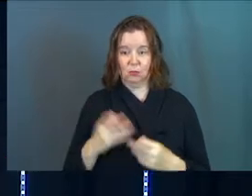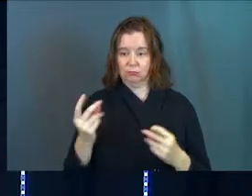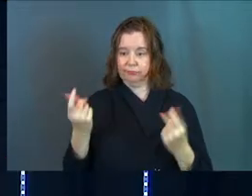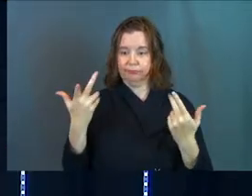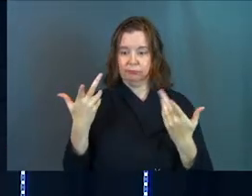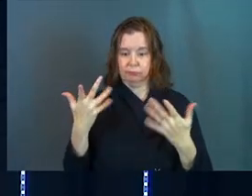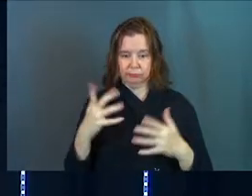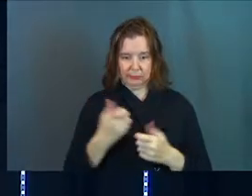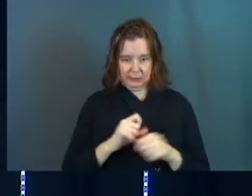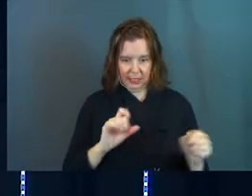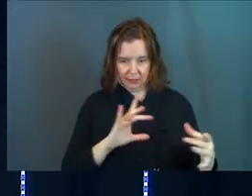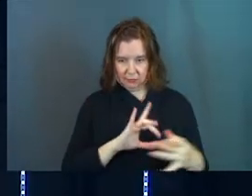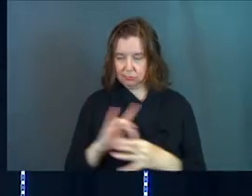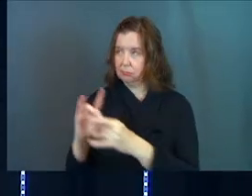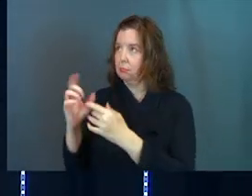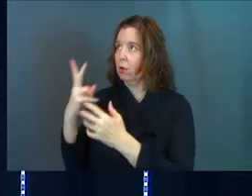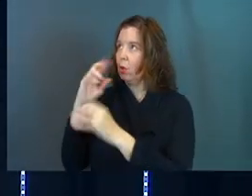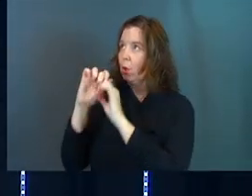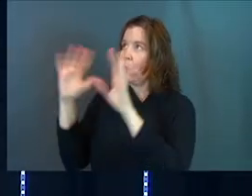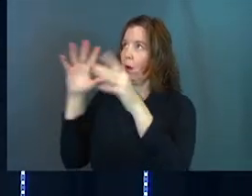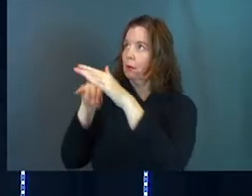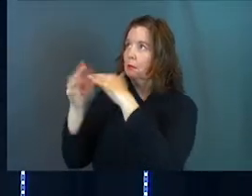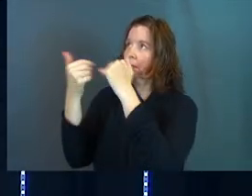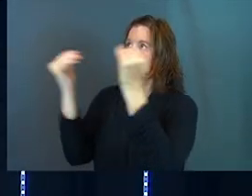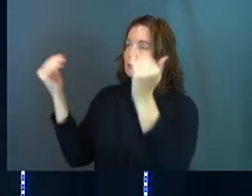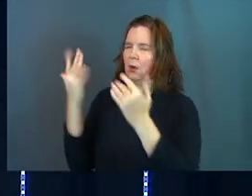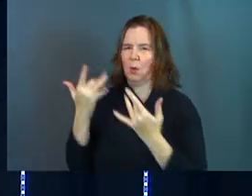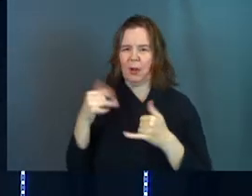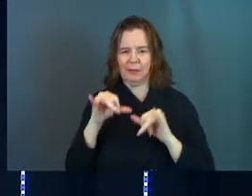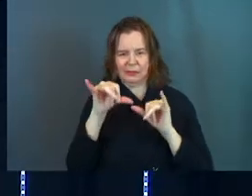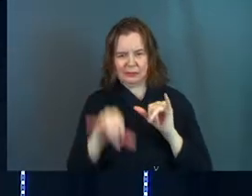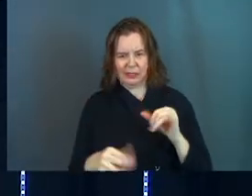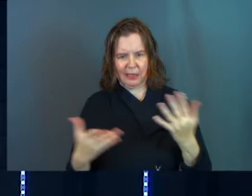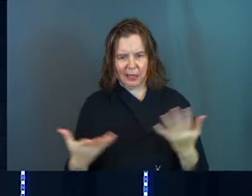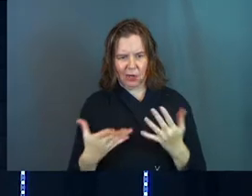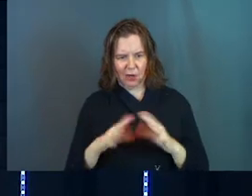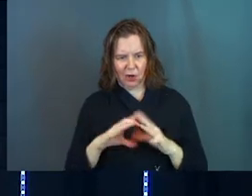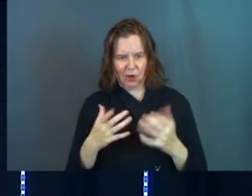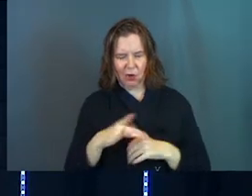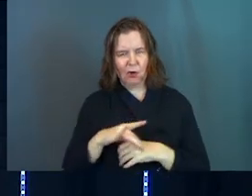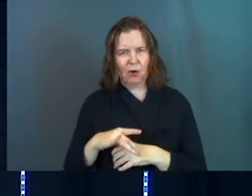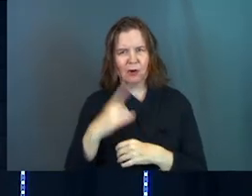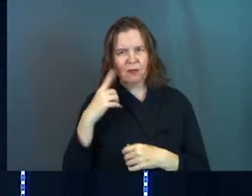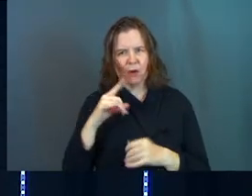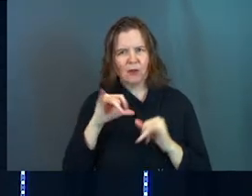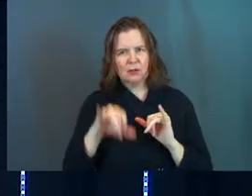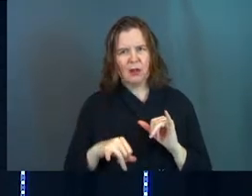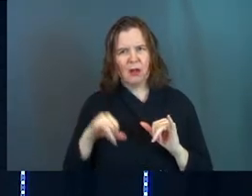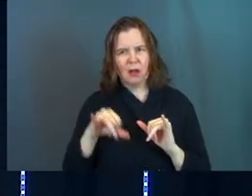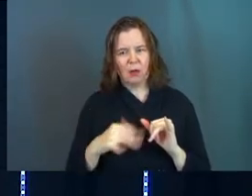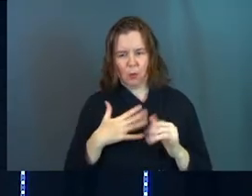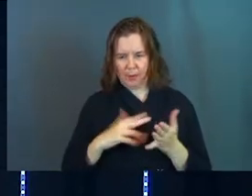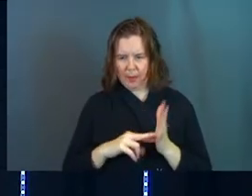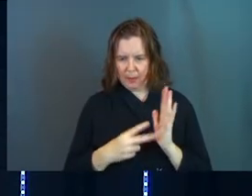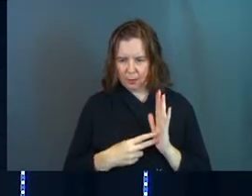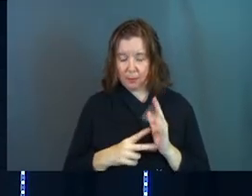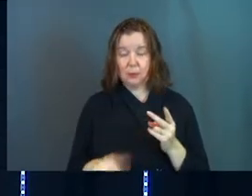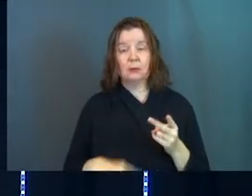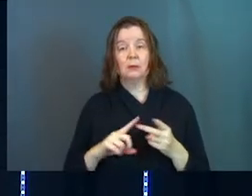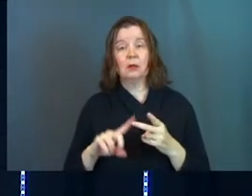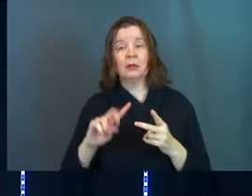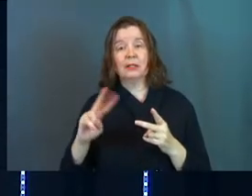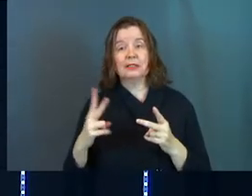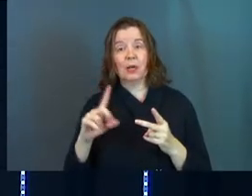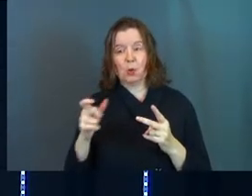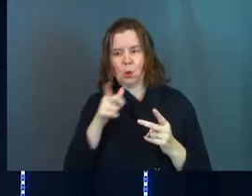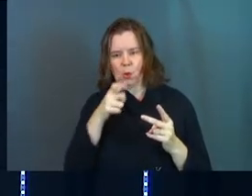glory? What am I still doing here, living out these days, living out these years? What is my purpose? That's a purpose question. The second